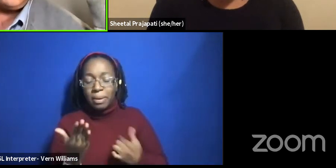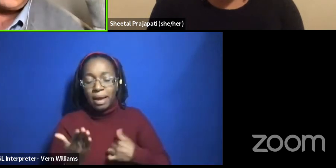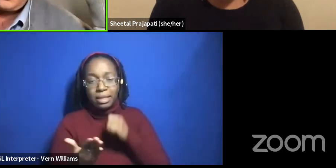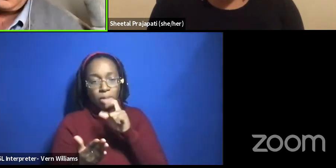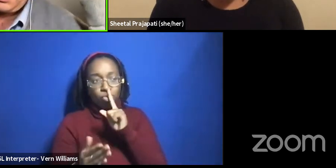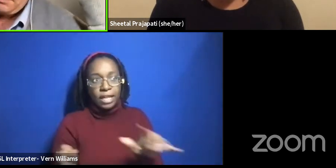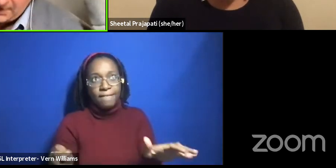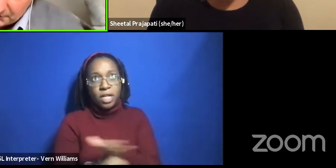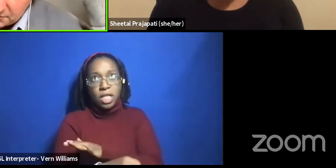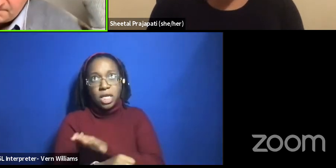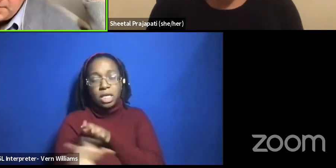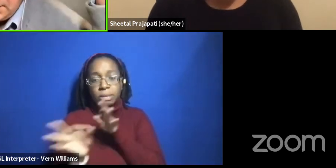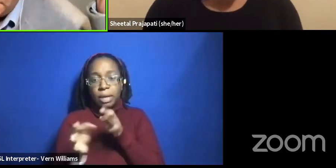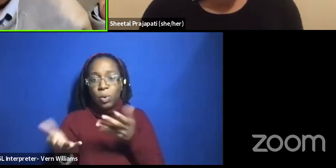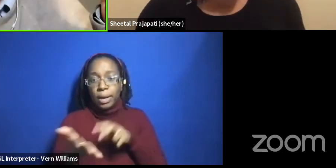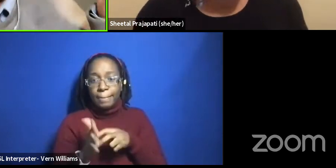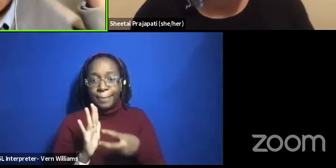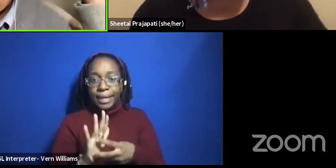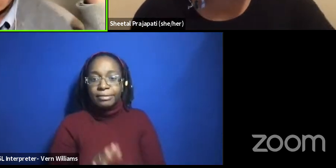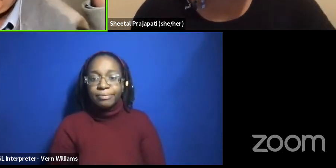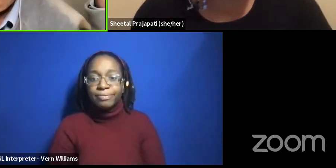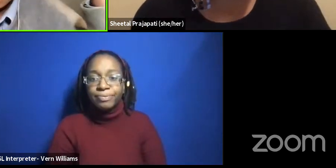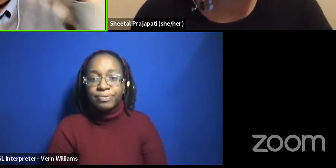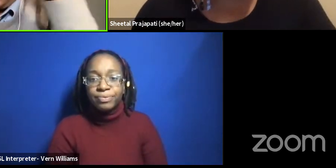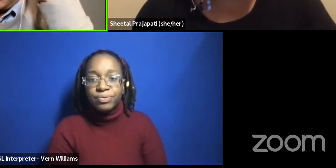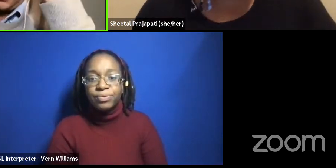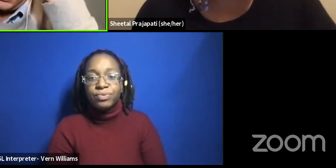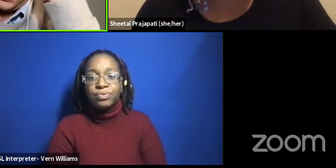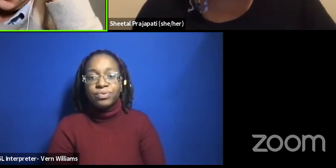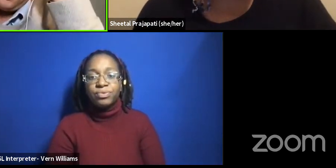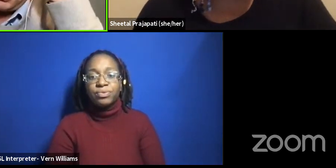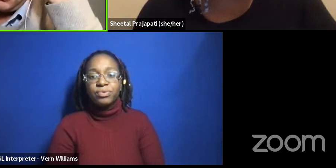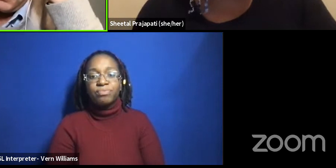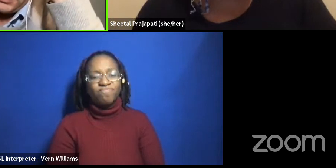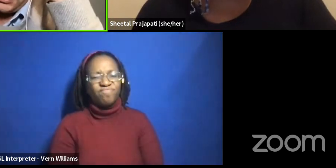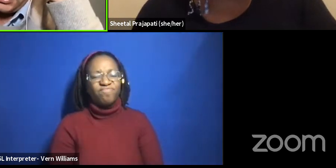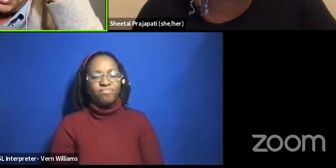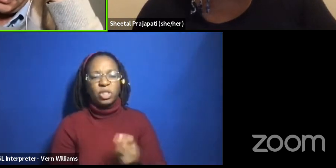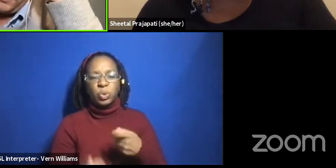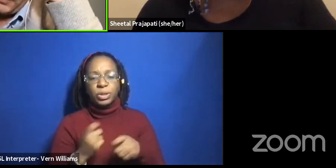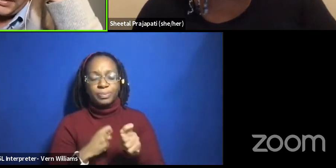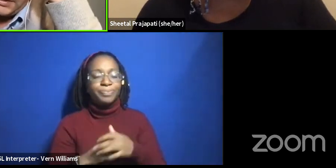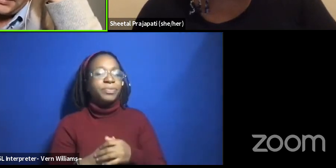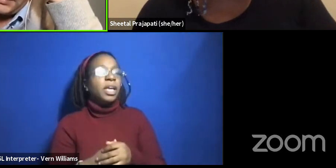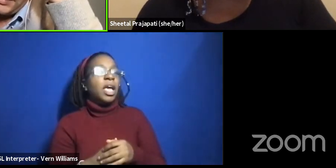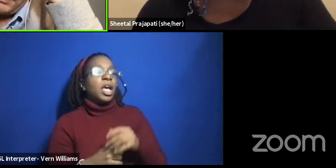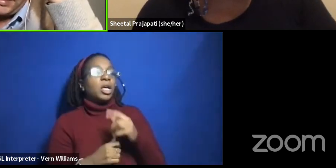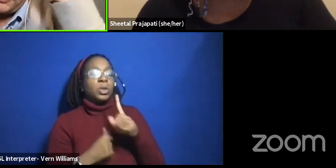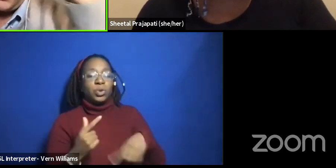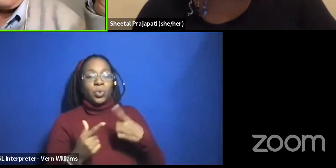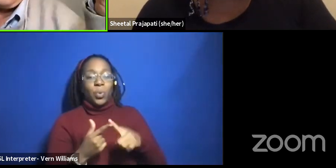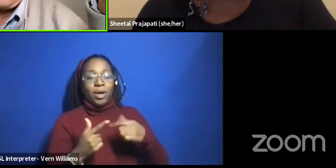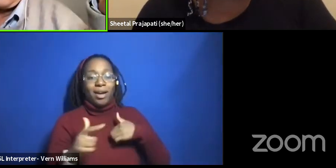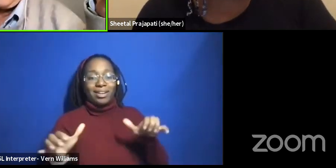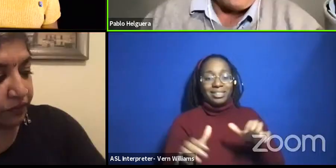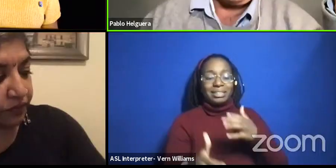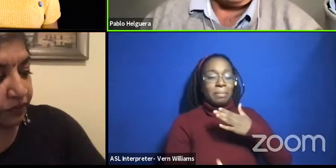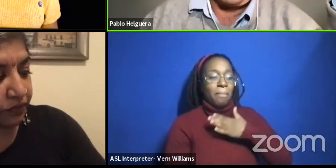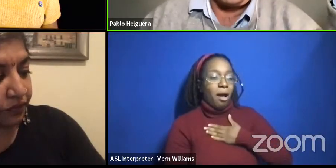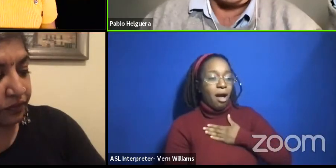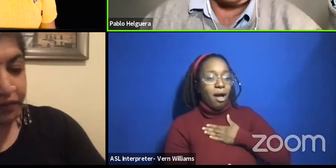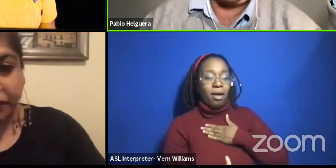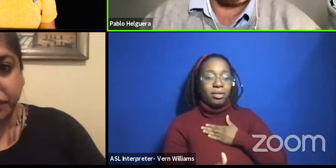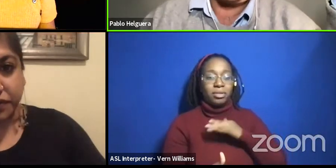articulate what I meant initially. And I'll do an example. When I did my creative